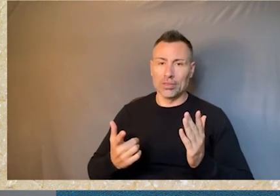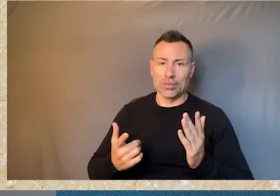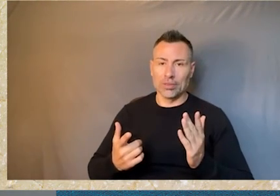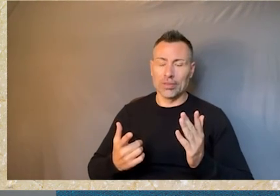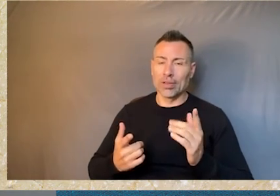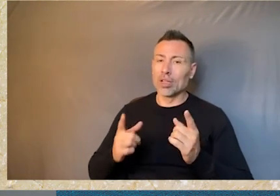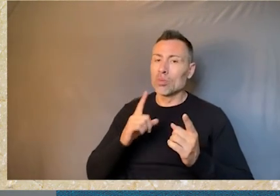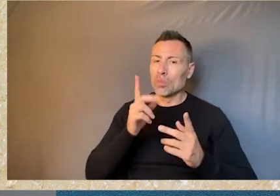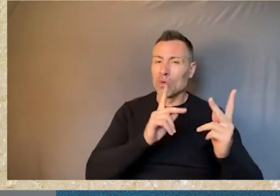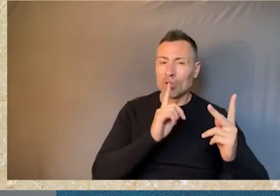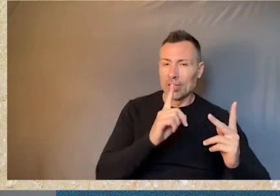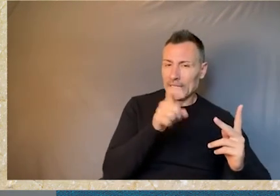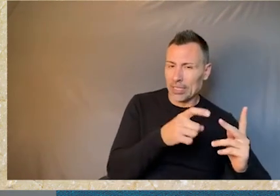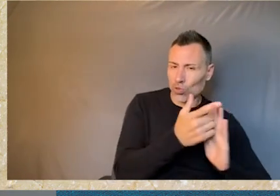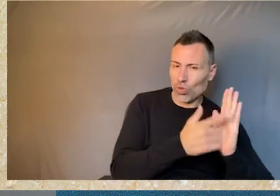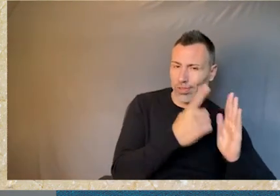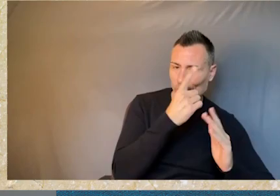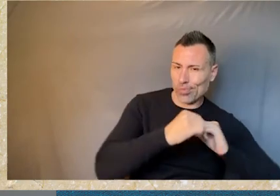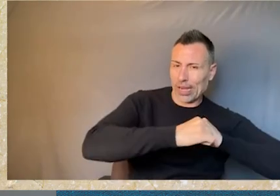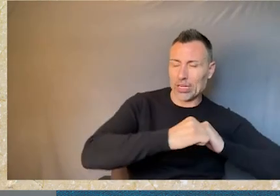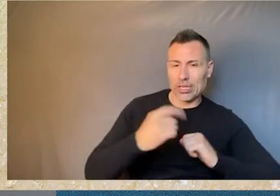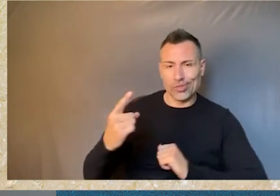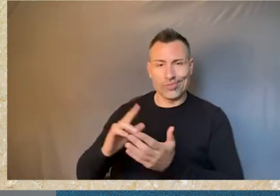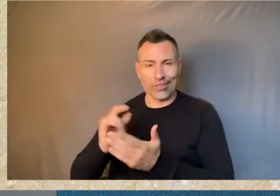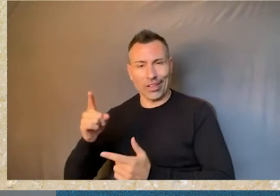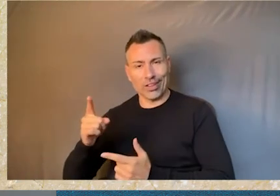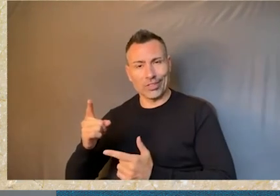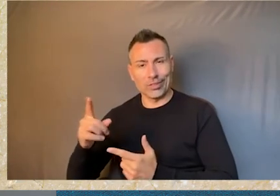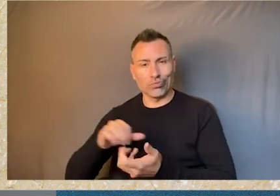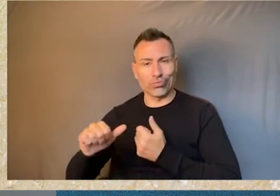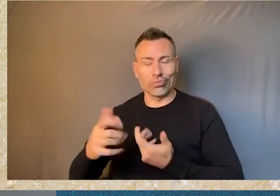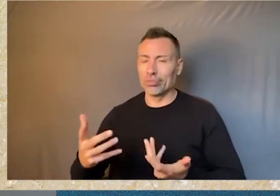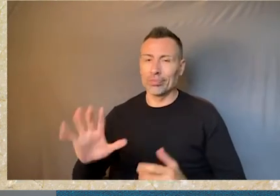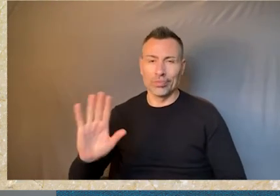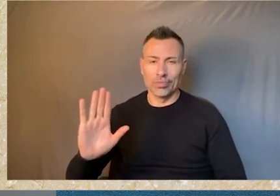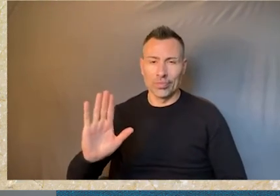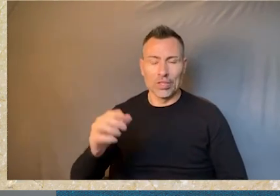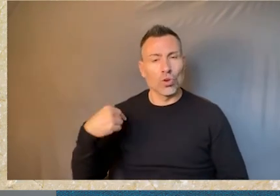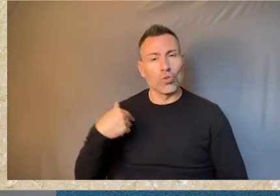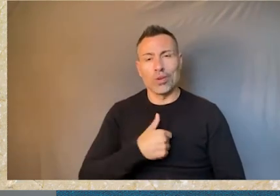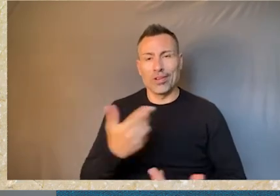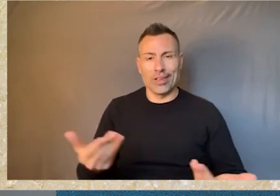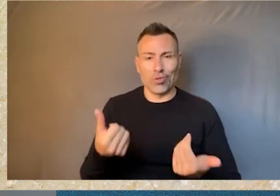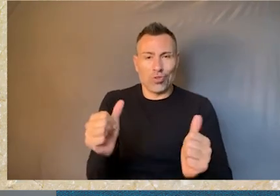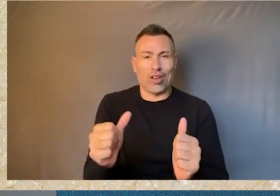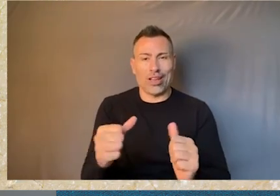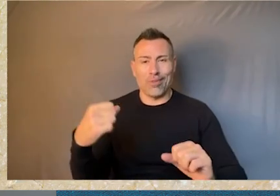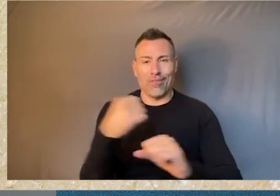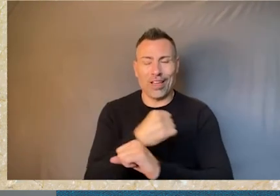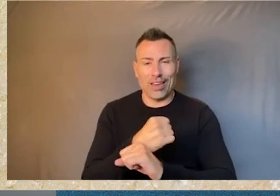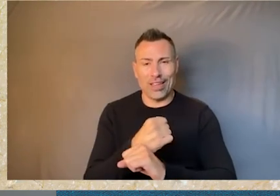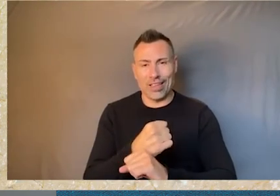that really need them. So we're here, we're trying, we're fighting tirelessly